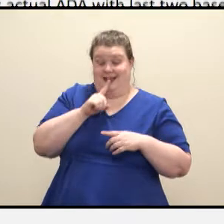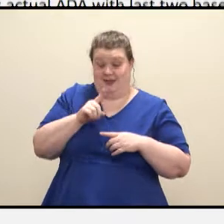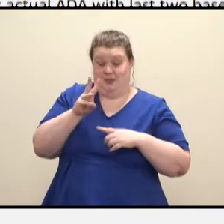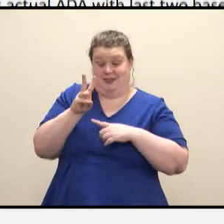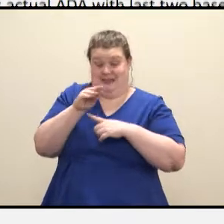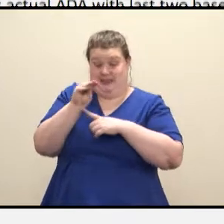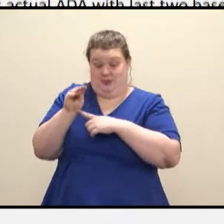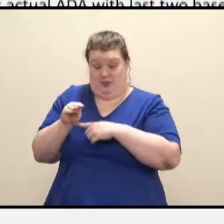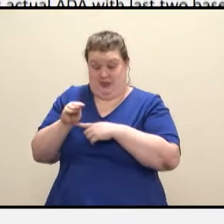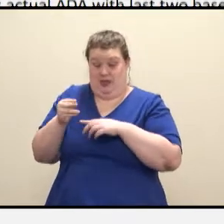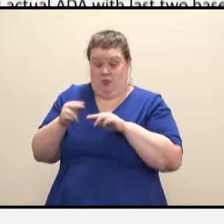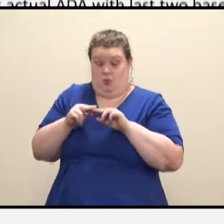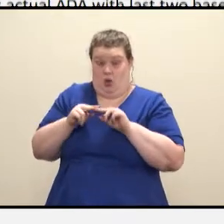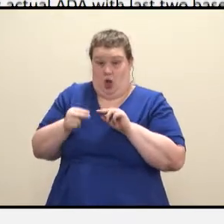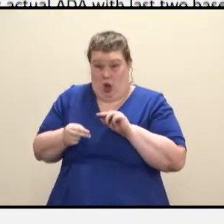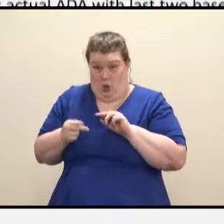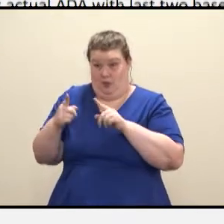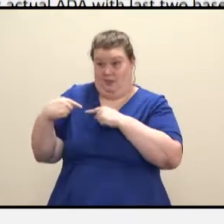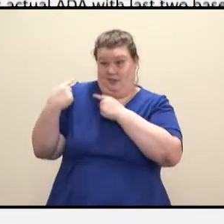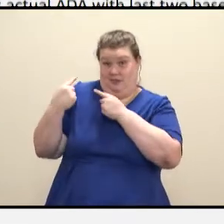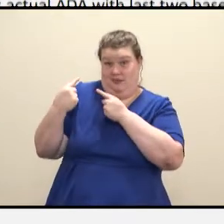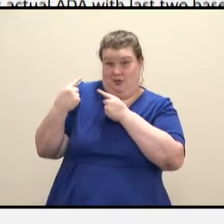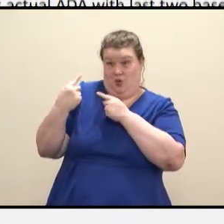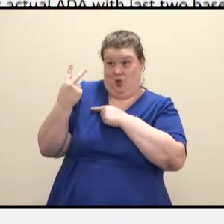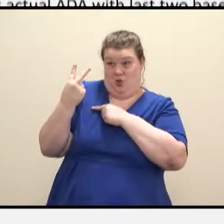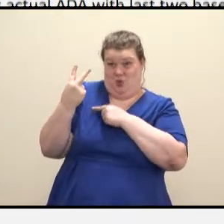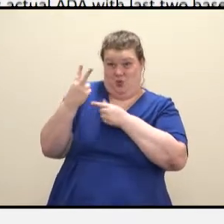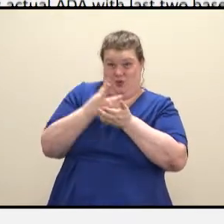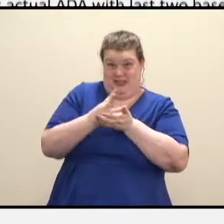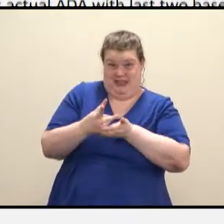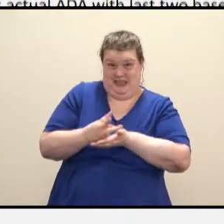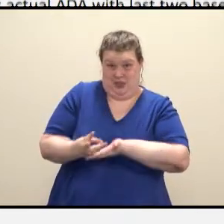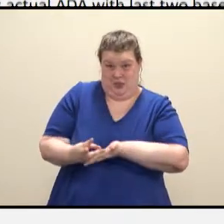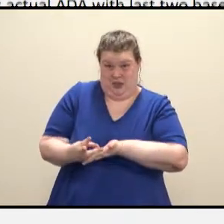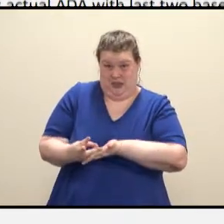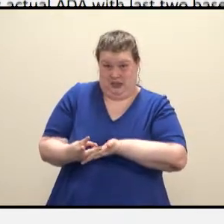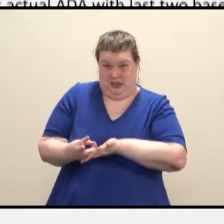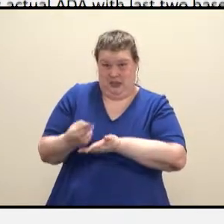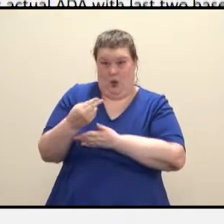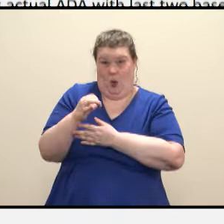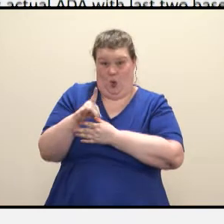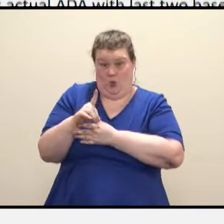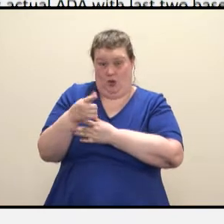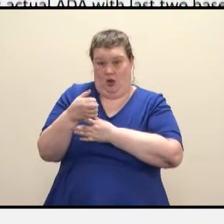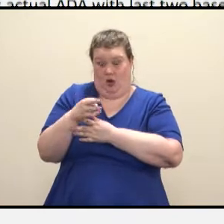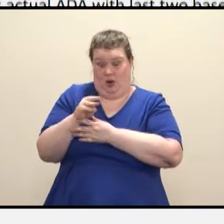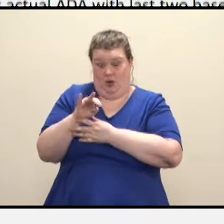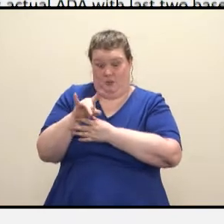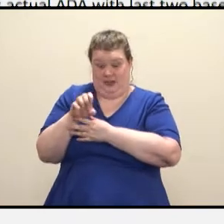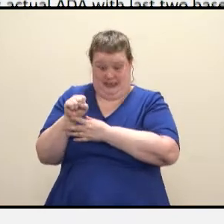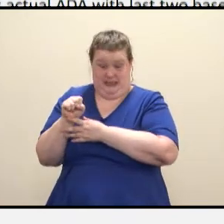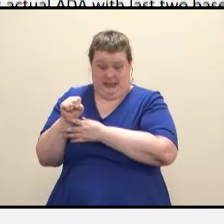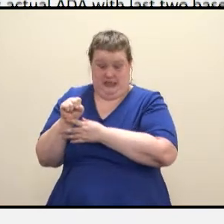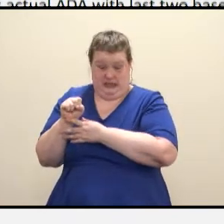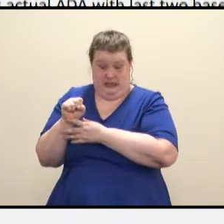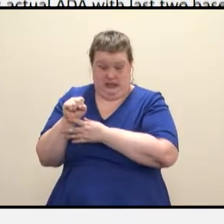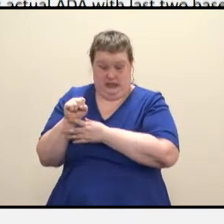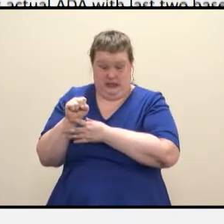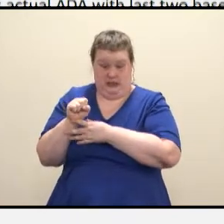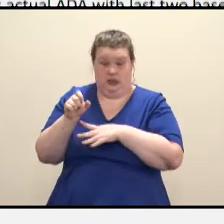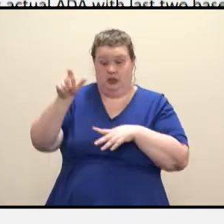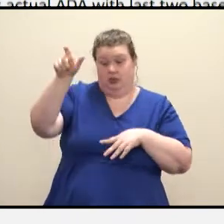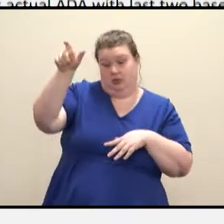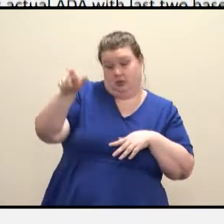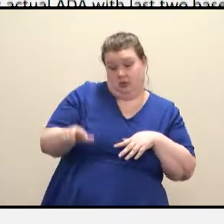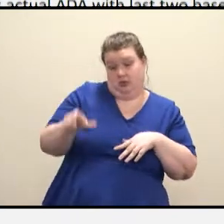the last 6 weeks. We were held harmless on that. I do have out to in the far column, the various